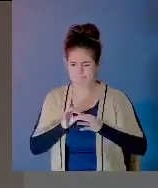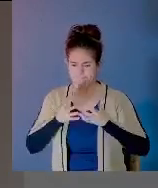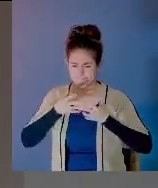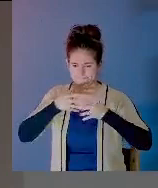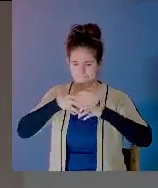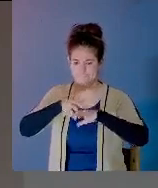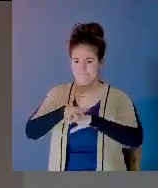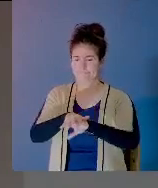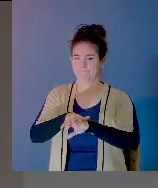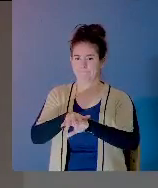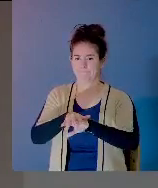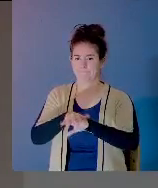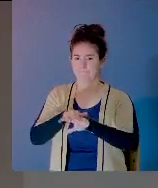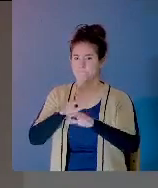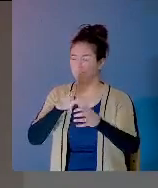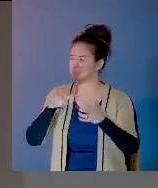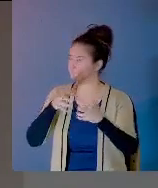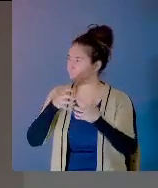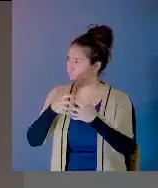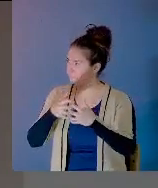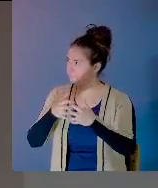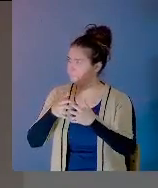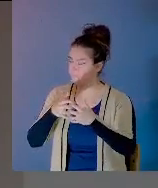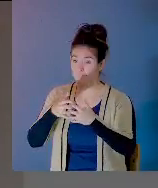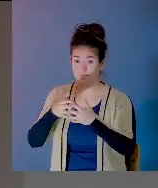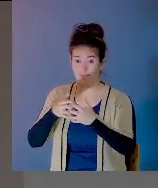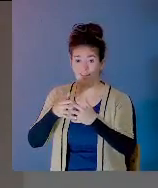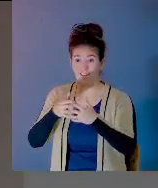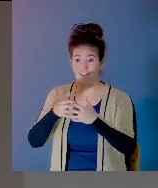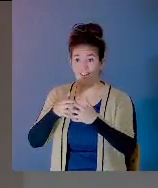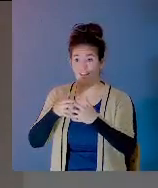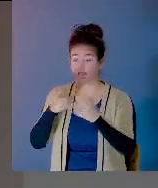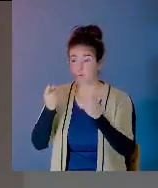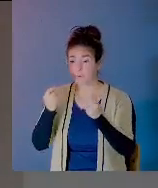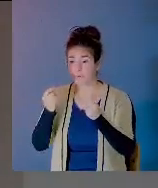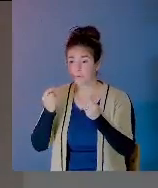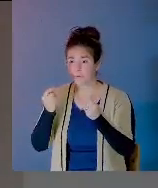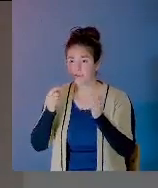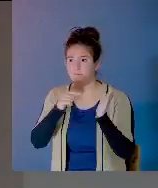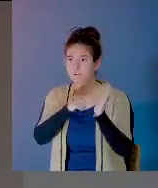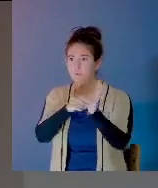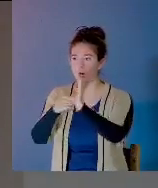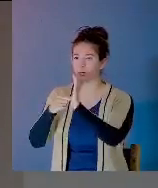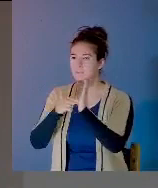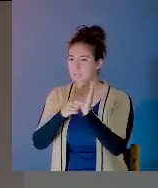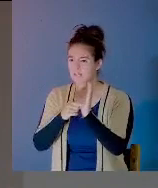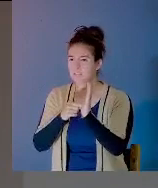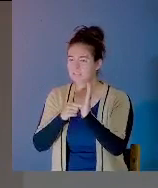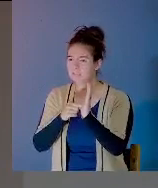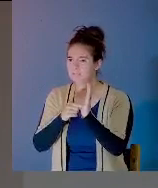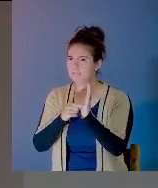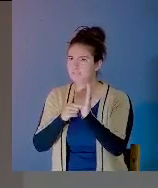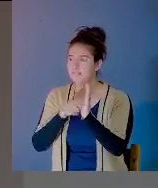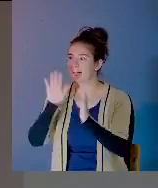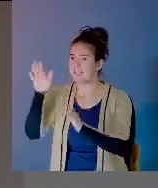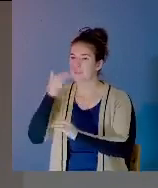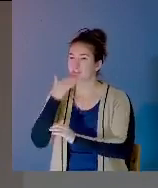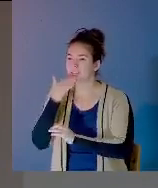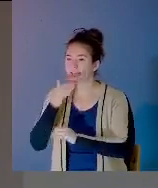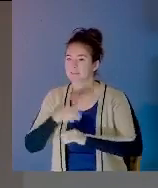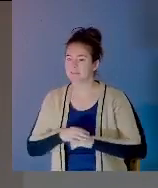revealing to us through praise and also through the preaching. Goes on, he says in that same verse, "For his